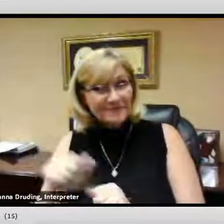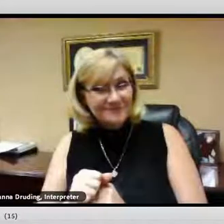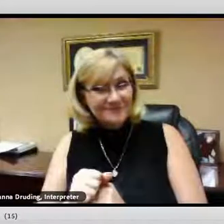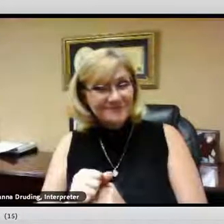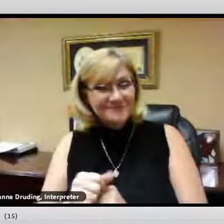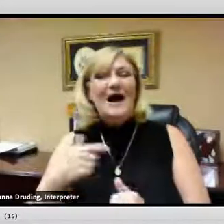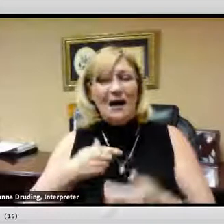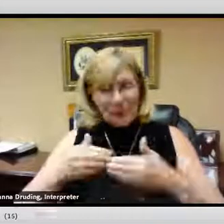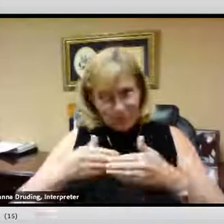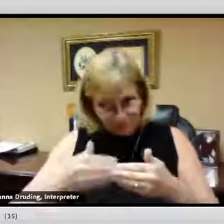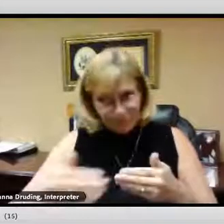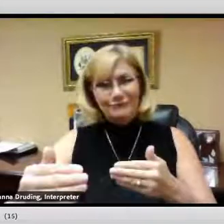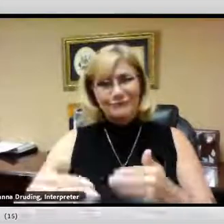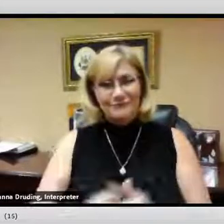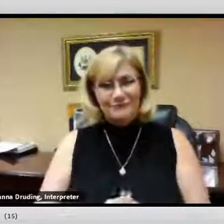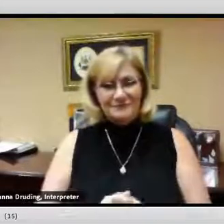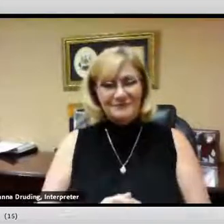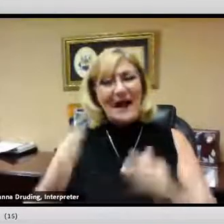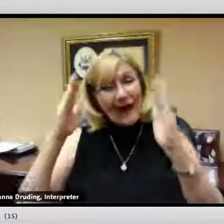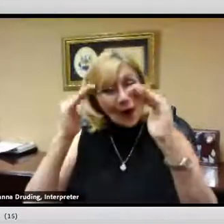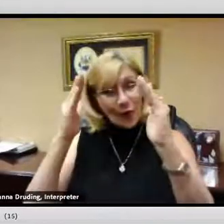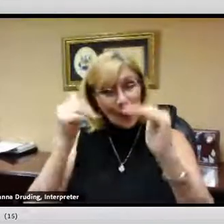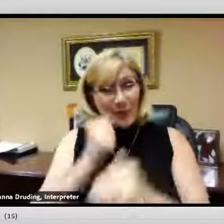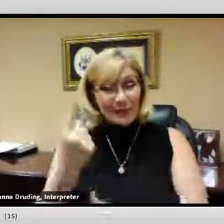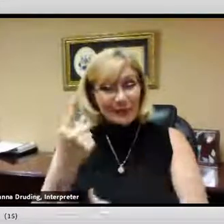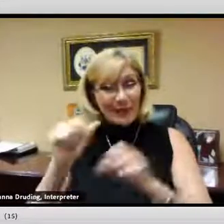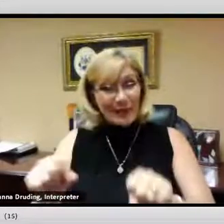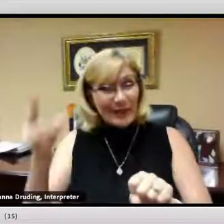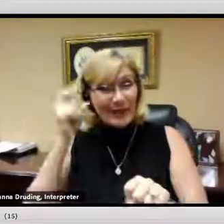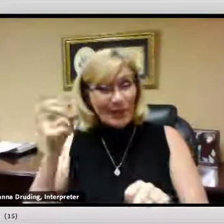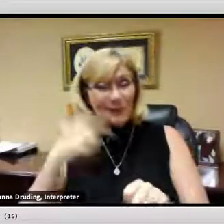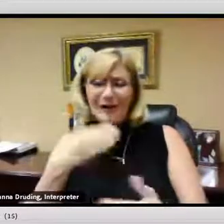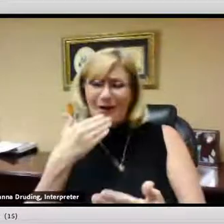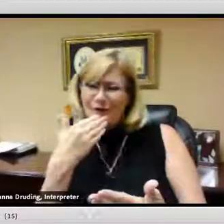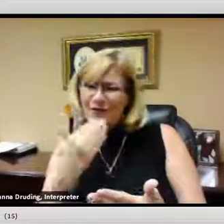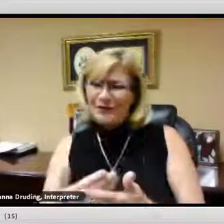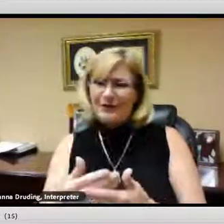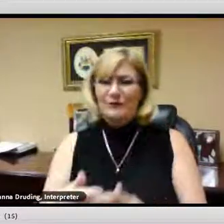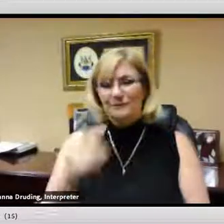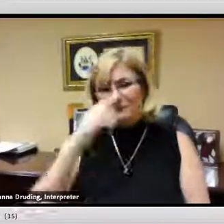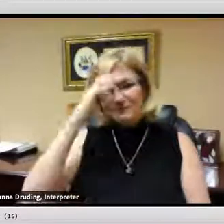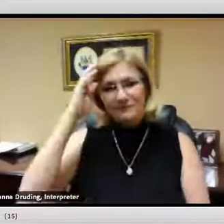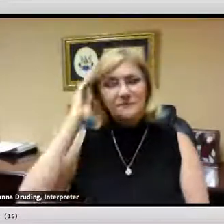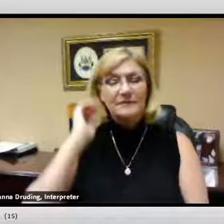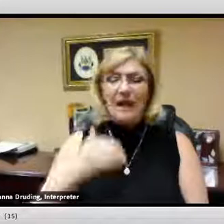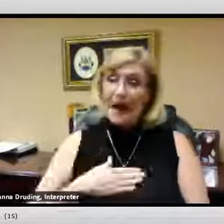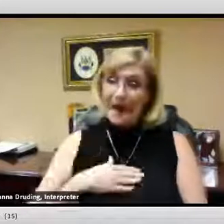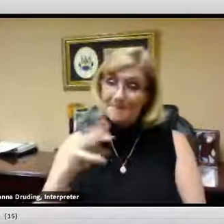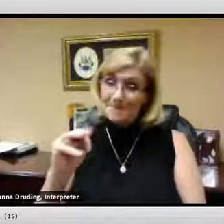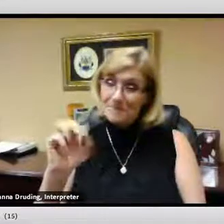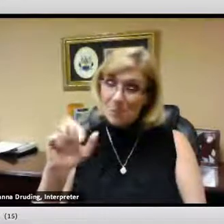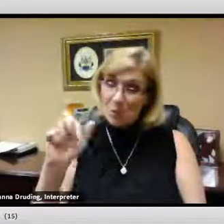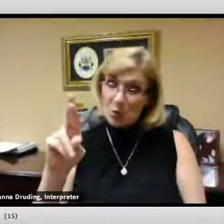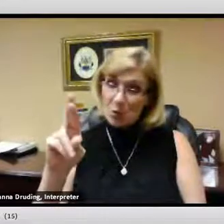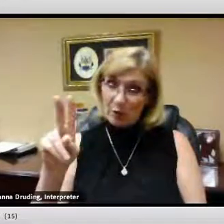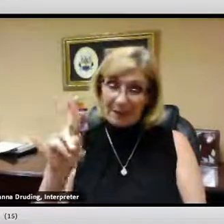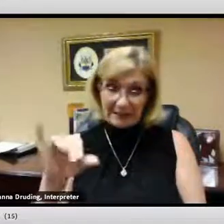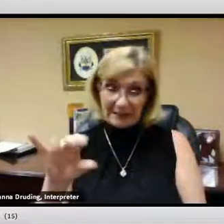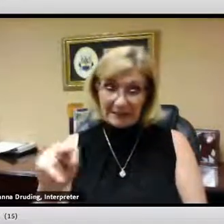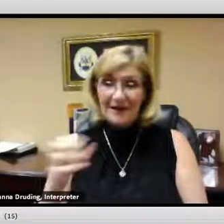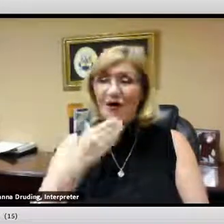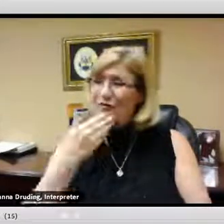I will go ahead. I hope everybody can hear me. Great, thank you very much. Um, I'm Maureen. Thank you very